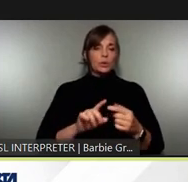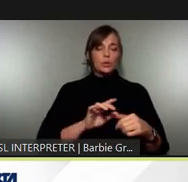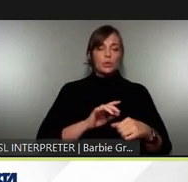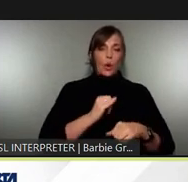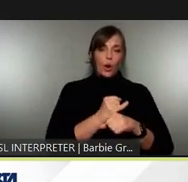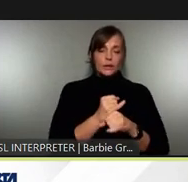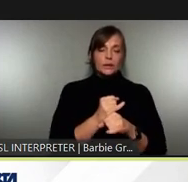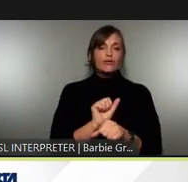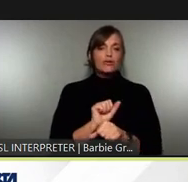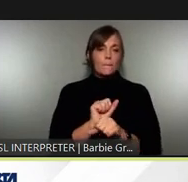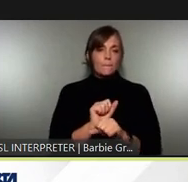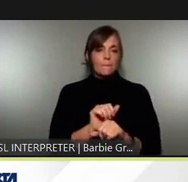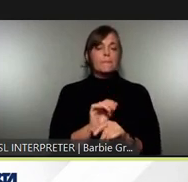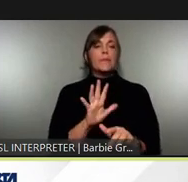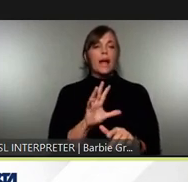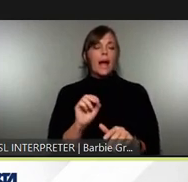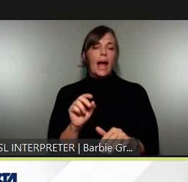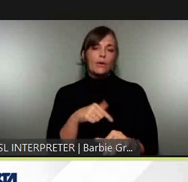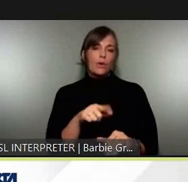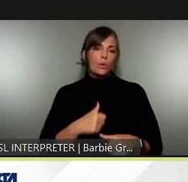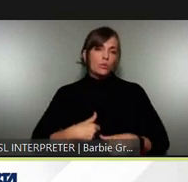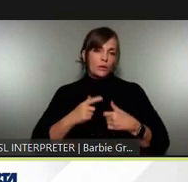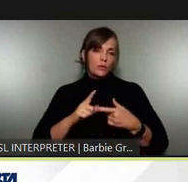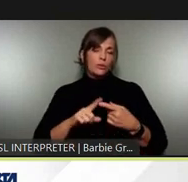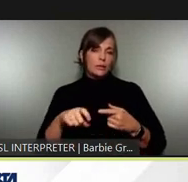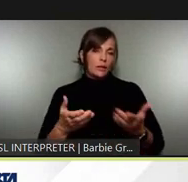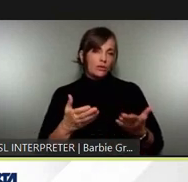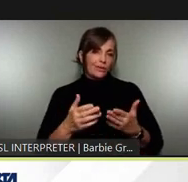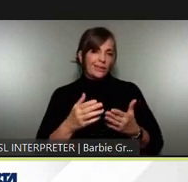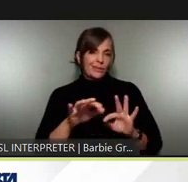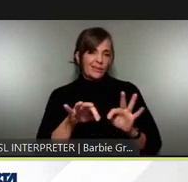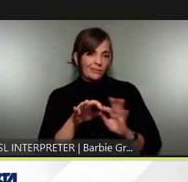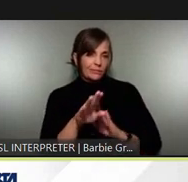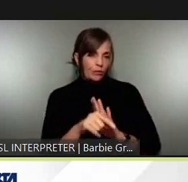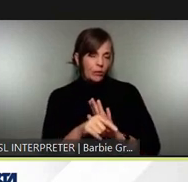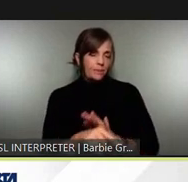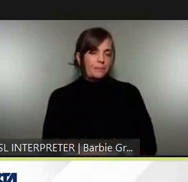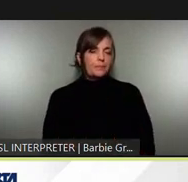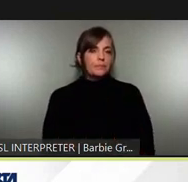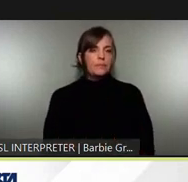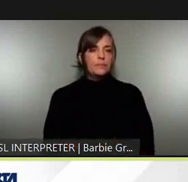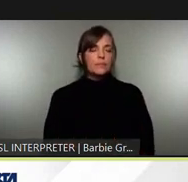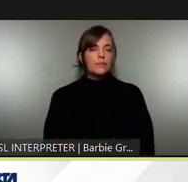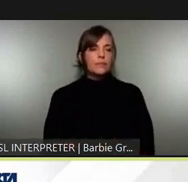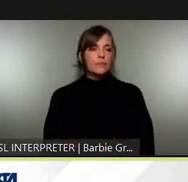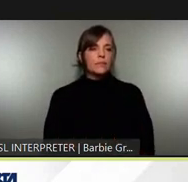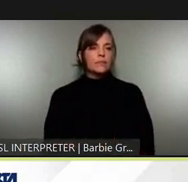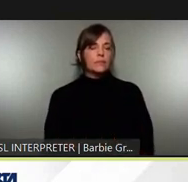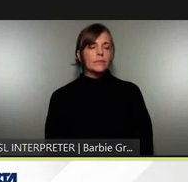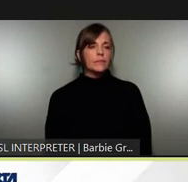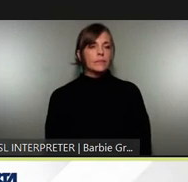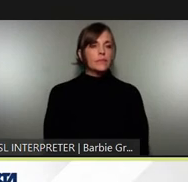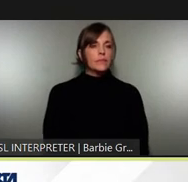residents to needed services. And just a little bit of background on that. TARTA does continue to provide essential